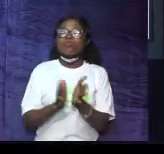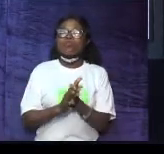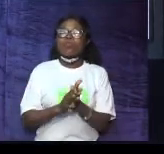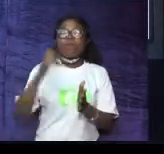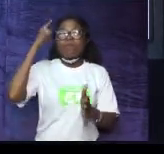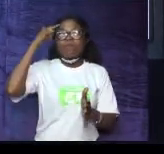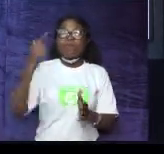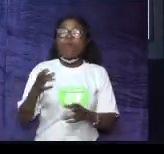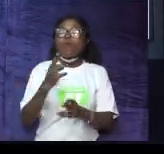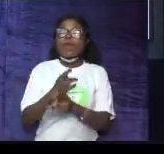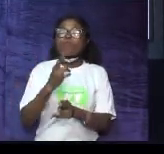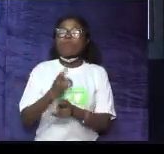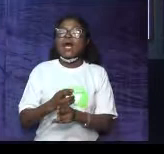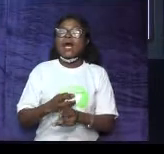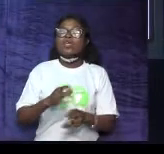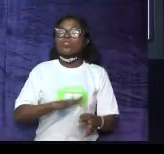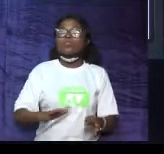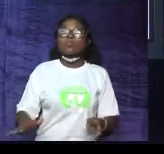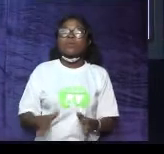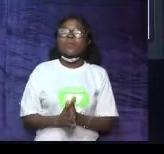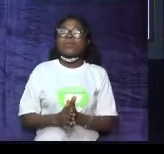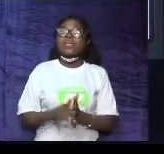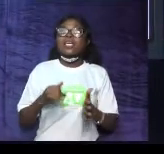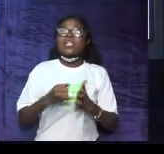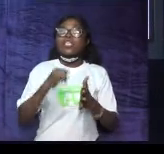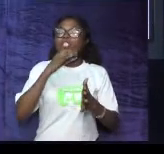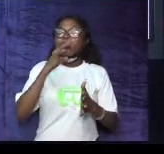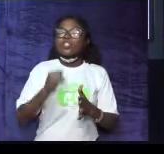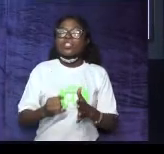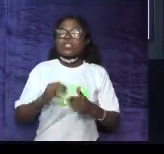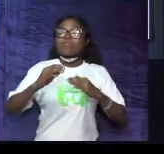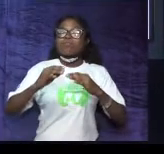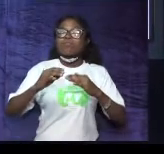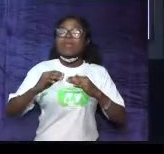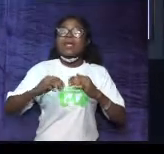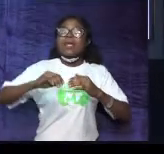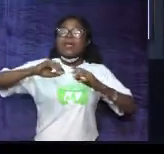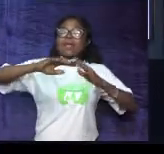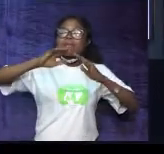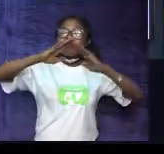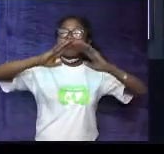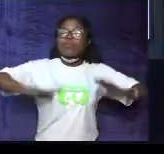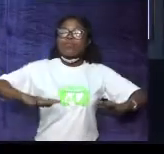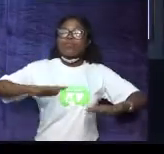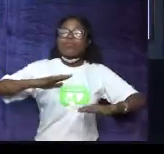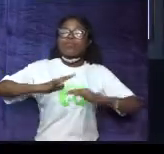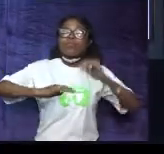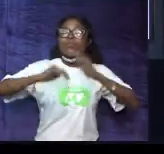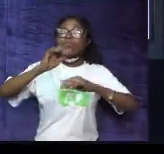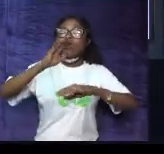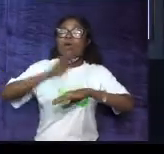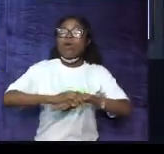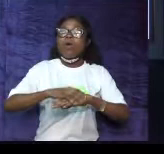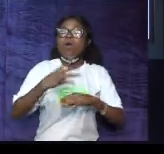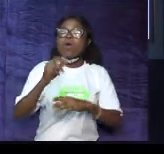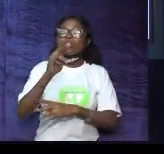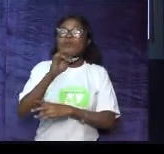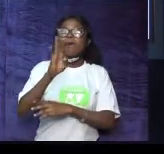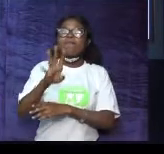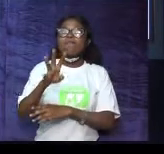for regular pupils. It is located at number 4, Orelope